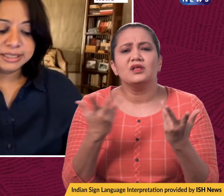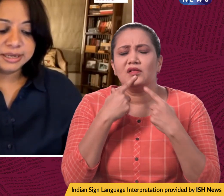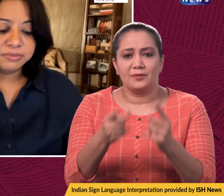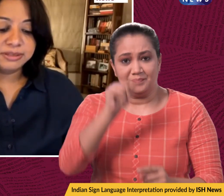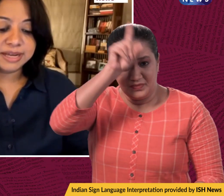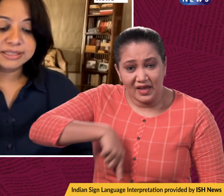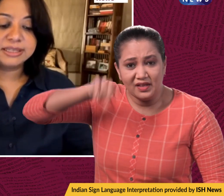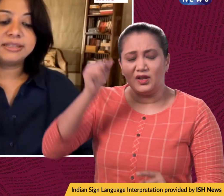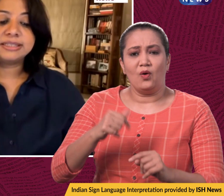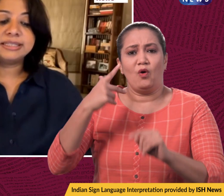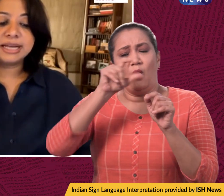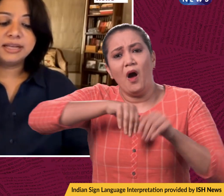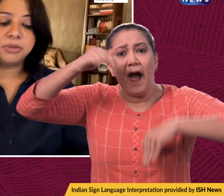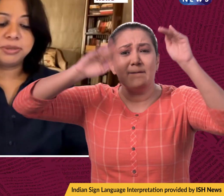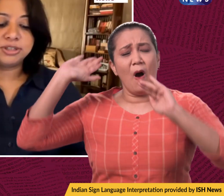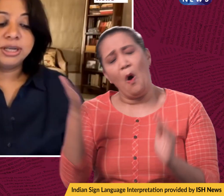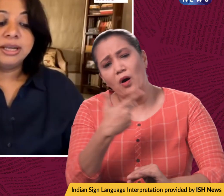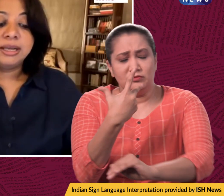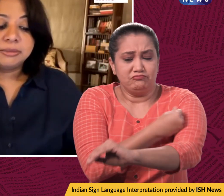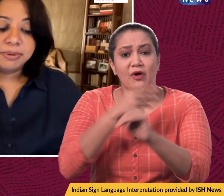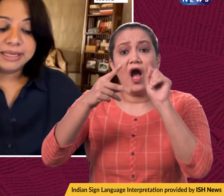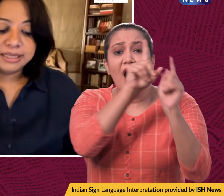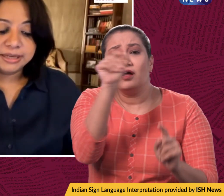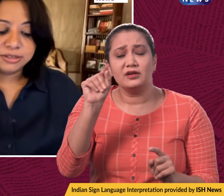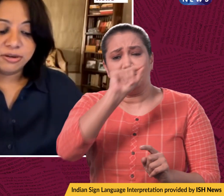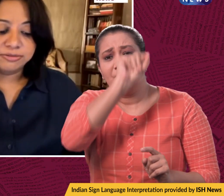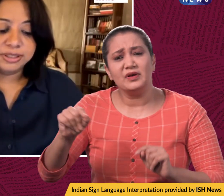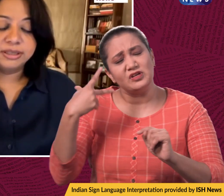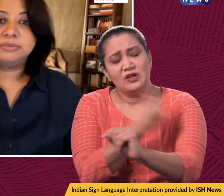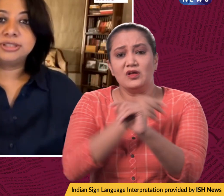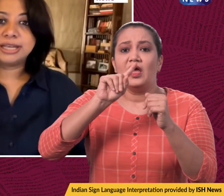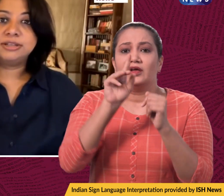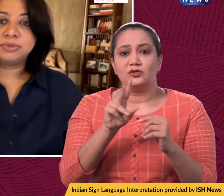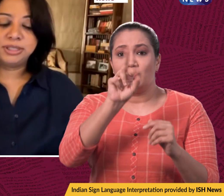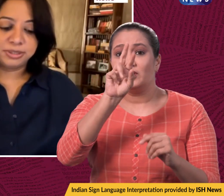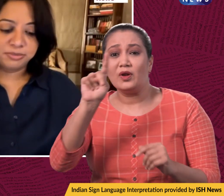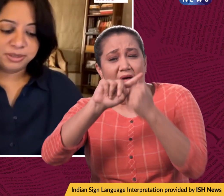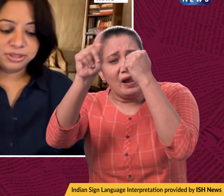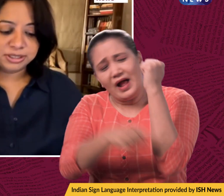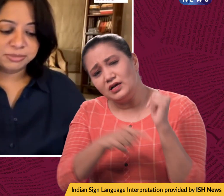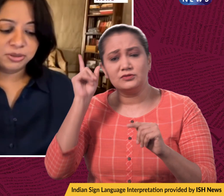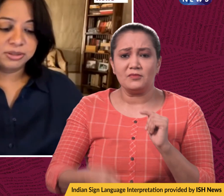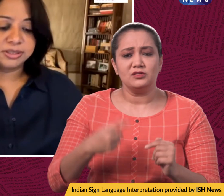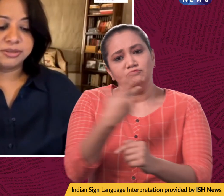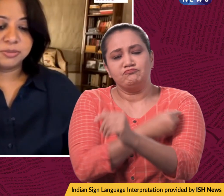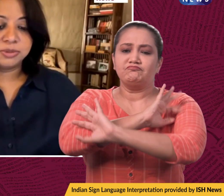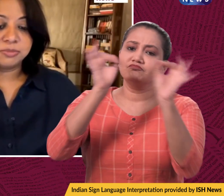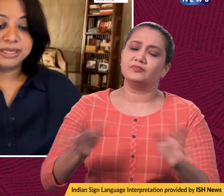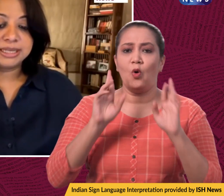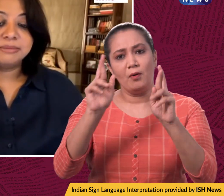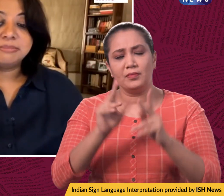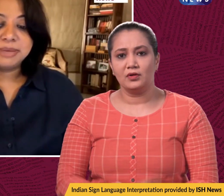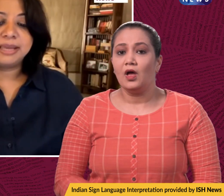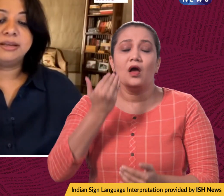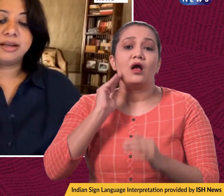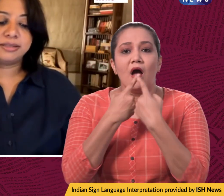that India will vaccinate its entire population by the end of the year, which is end of 2021, which has come and gone. This announcement was